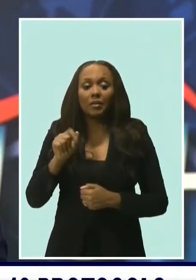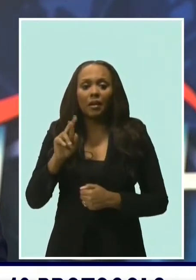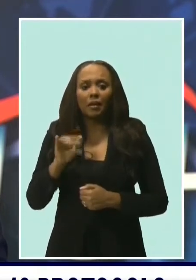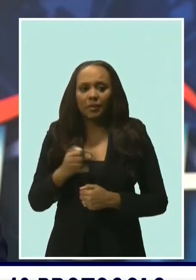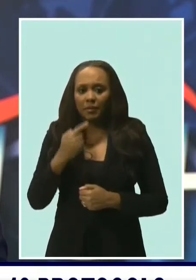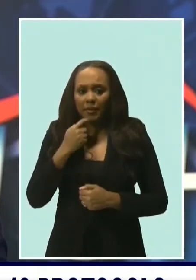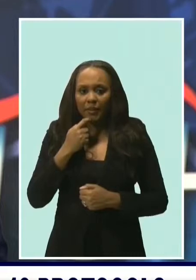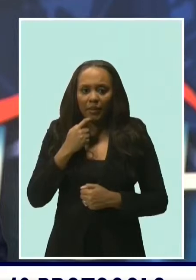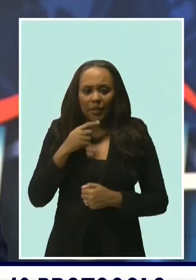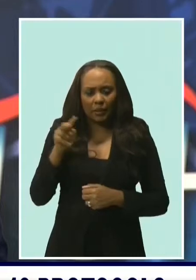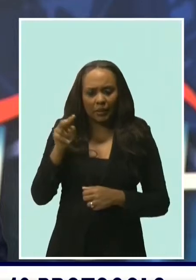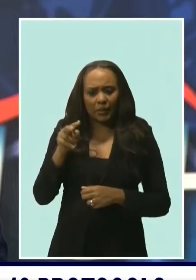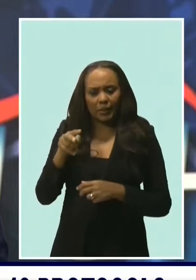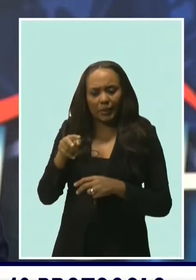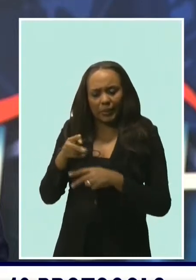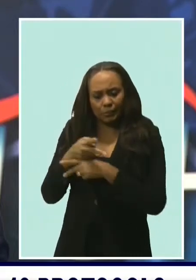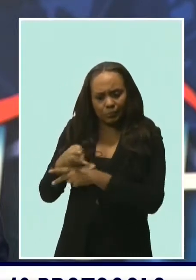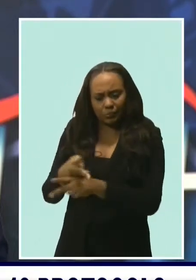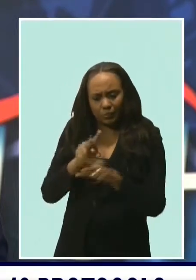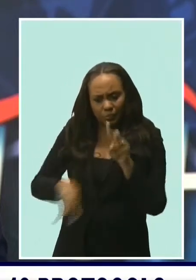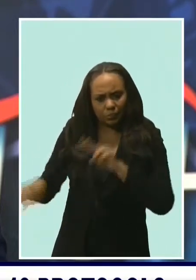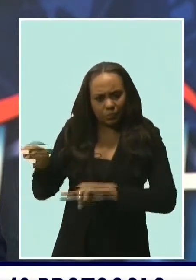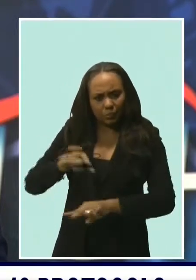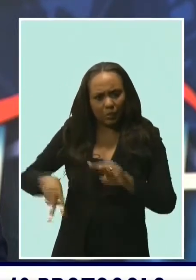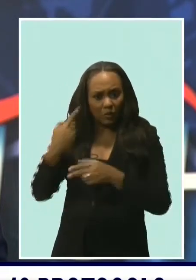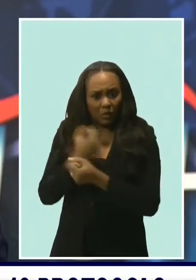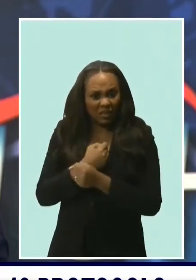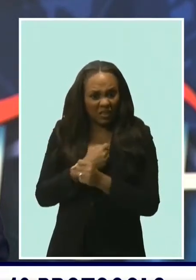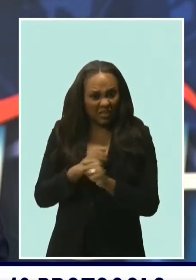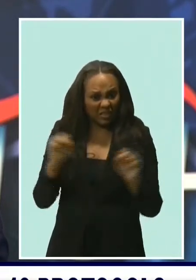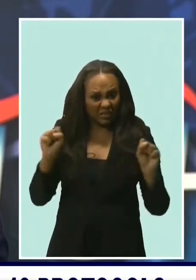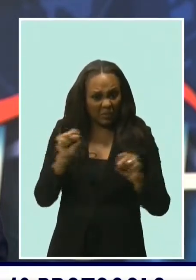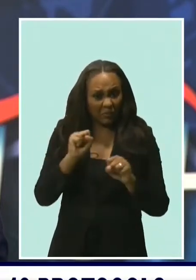to destabilize the BWA in spite of all the work it has done.